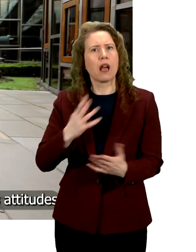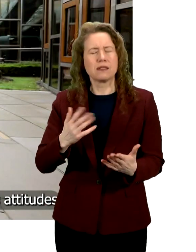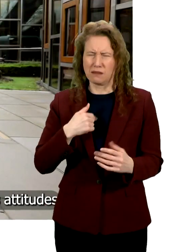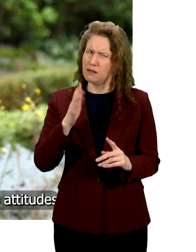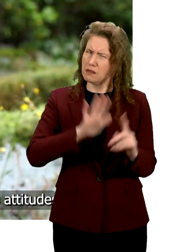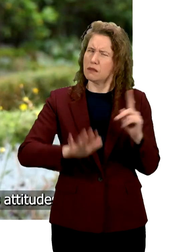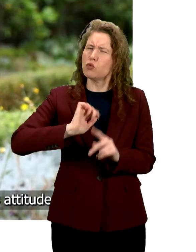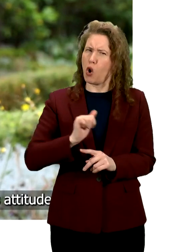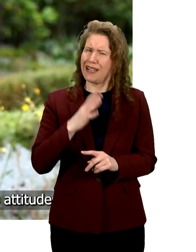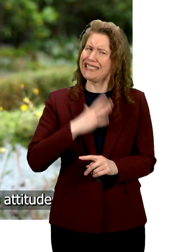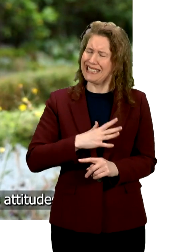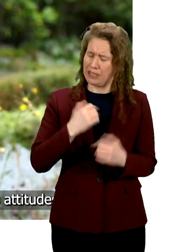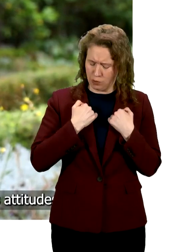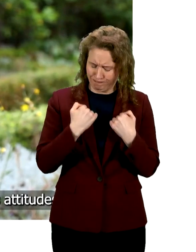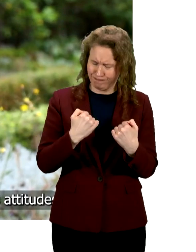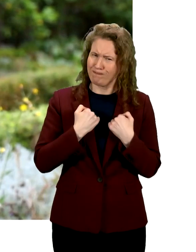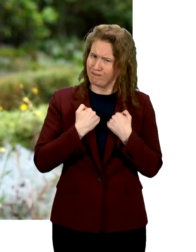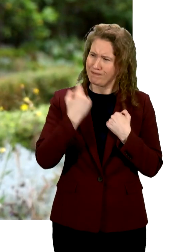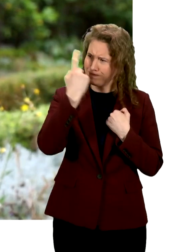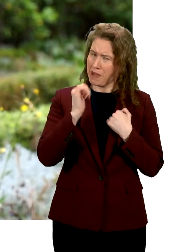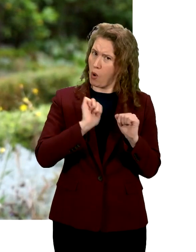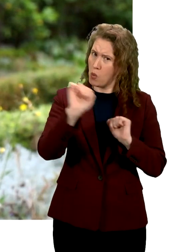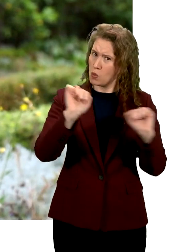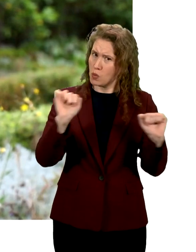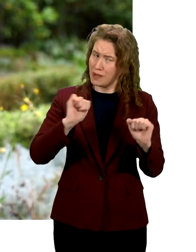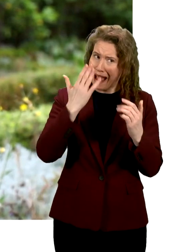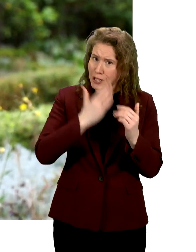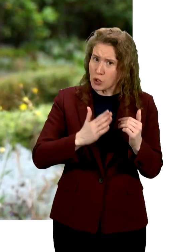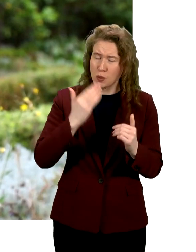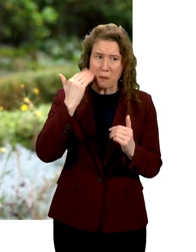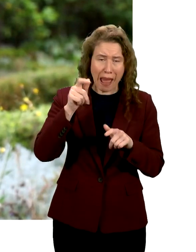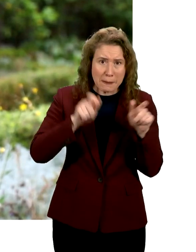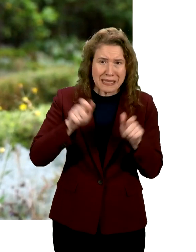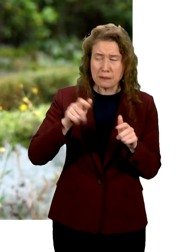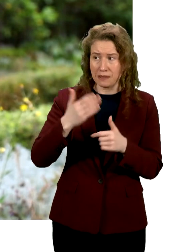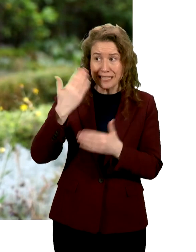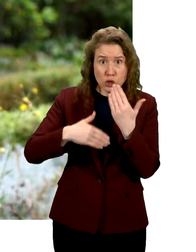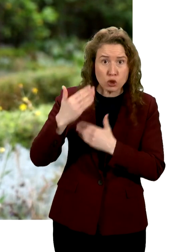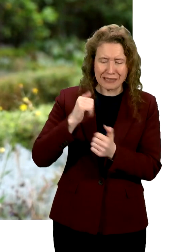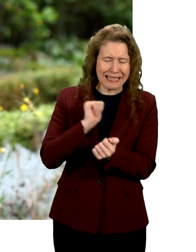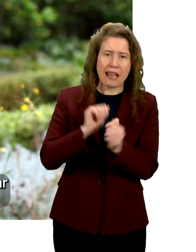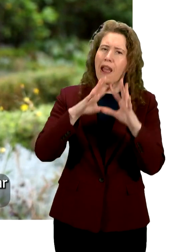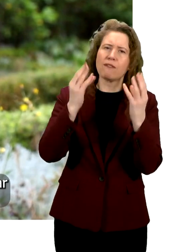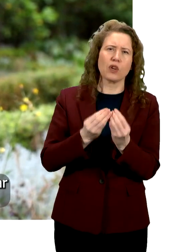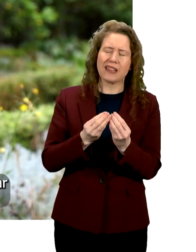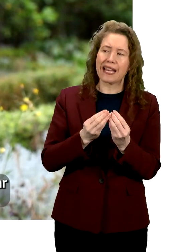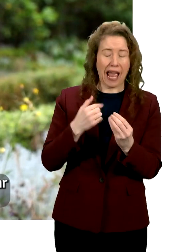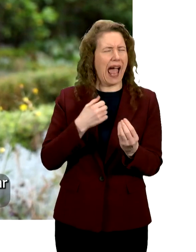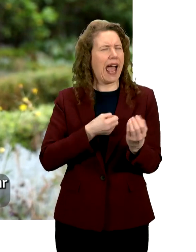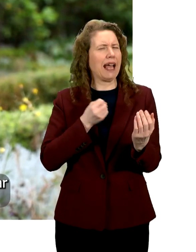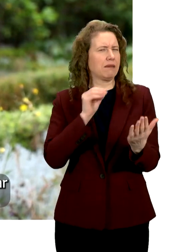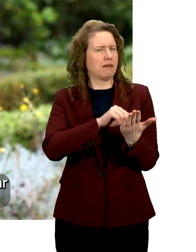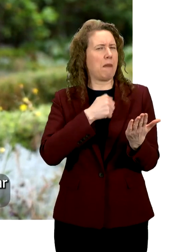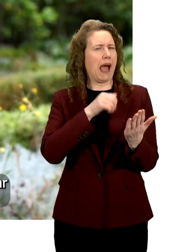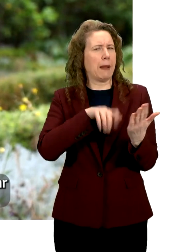need to look at its attitudes to black people, to its history with slavery, to all of these things, which I talked quite a lot